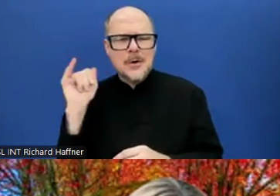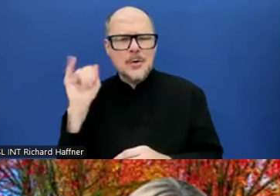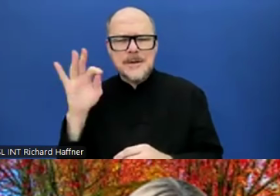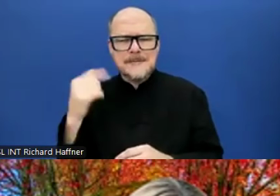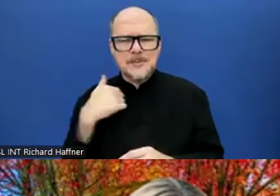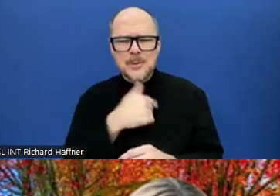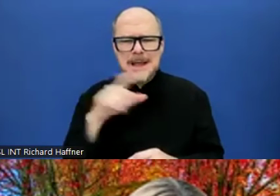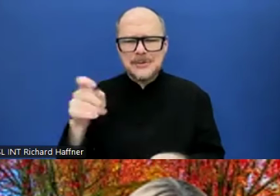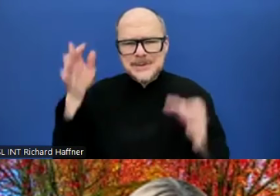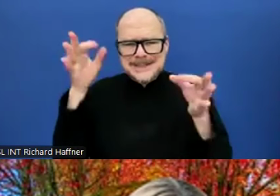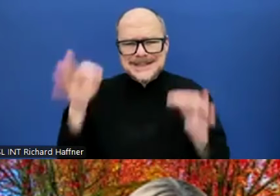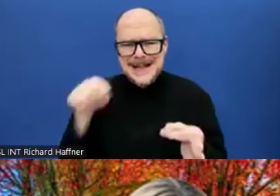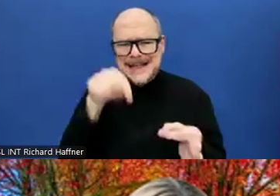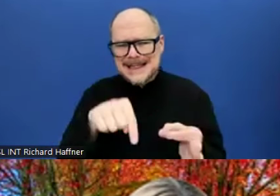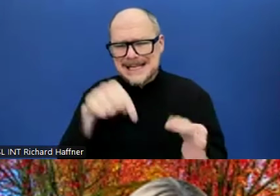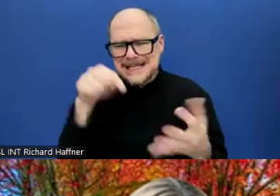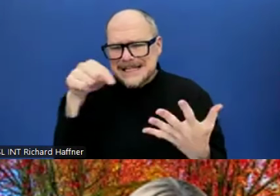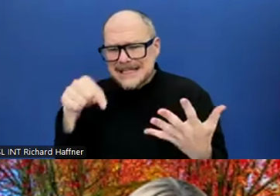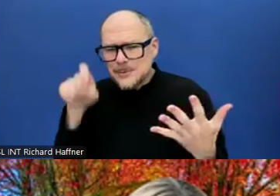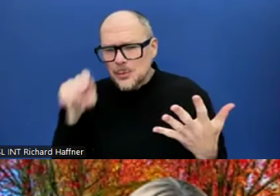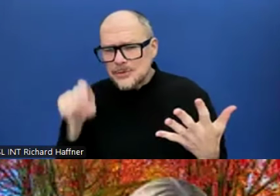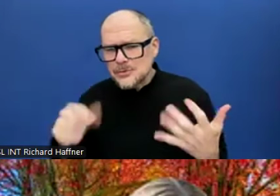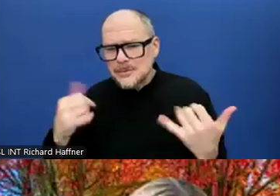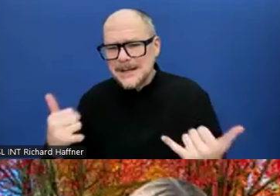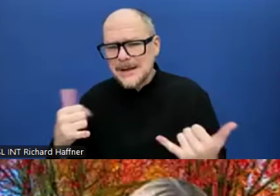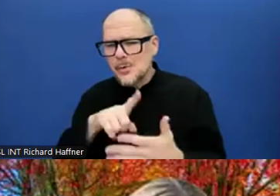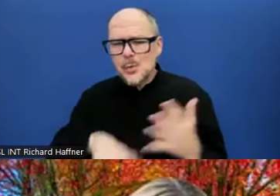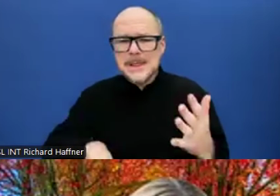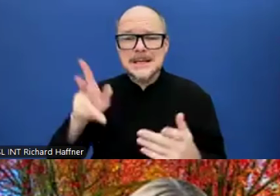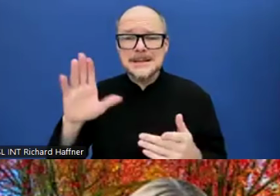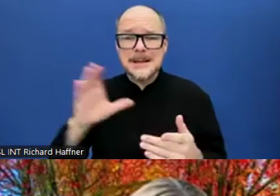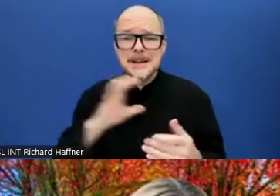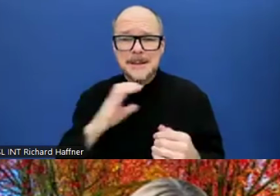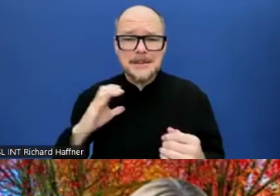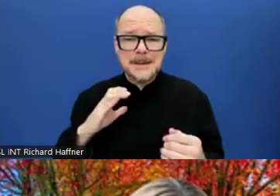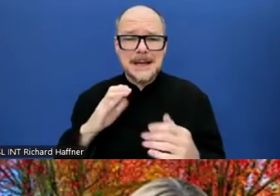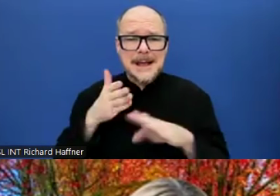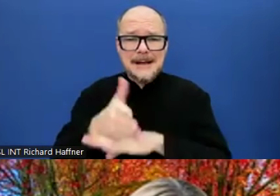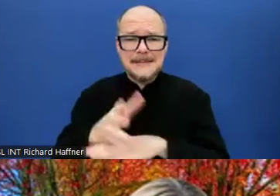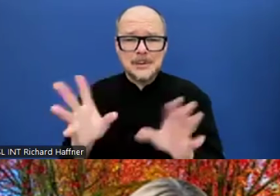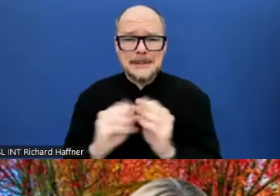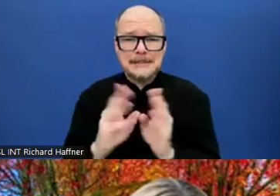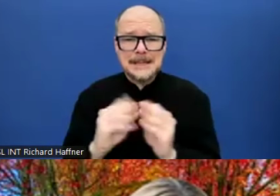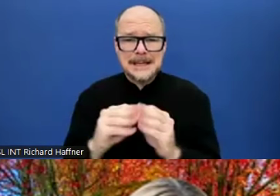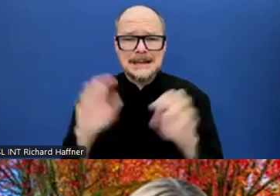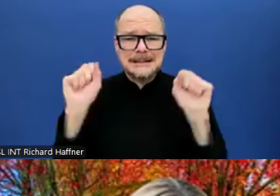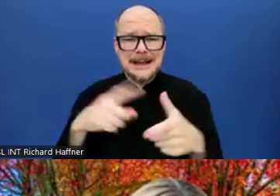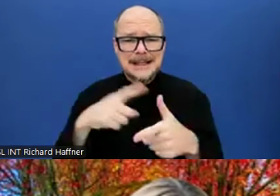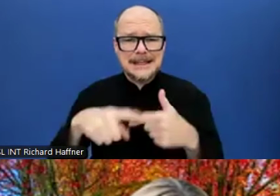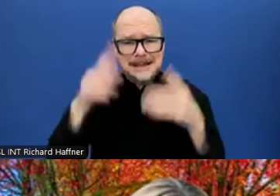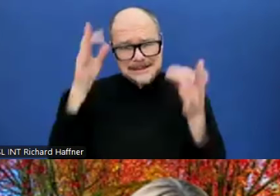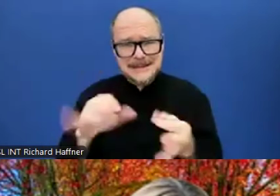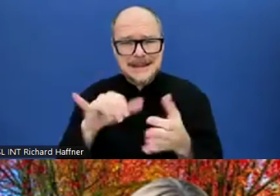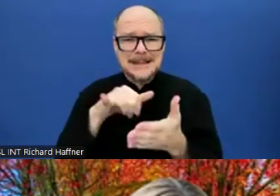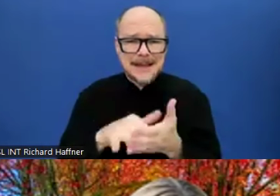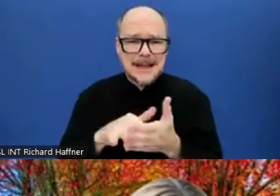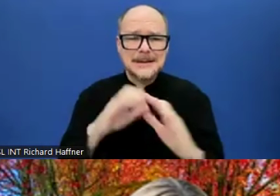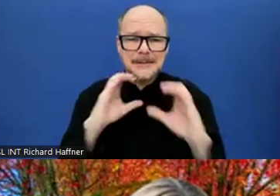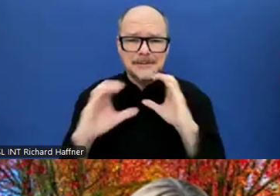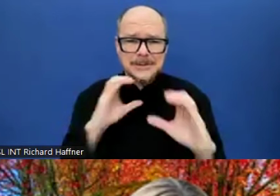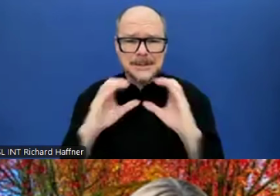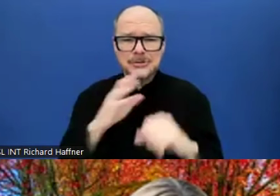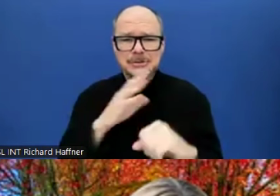these type of things right now. Maybe what the subcommittee can, once it meets, can then decide and have this conversation and